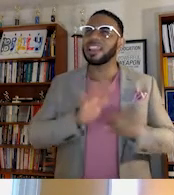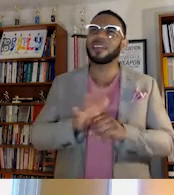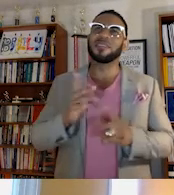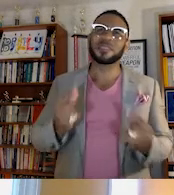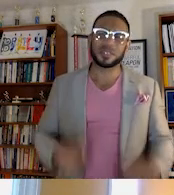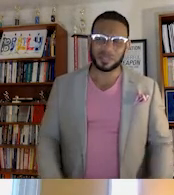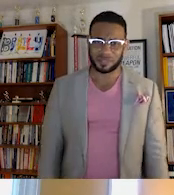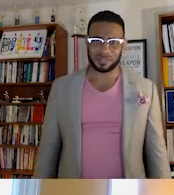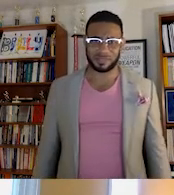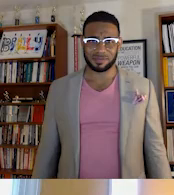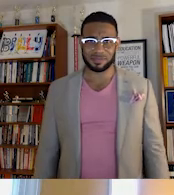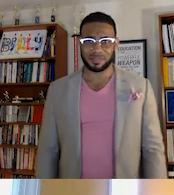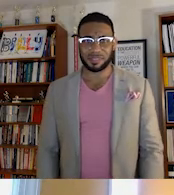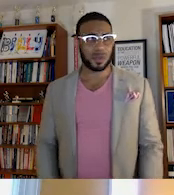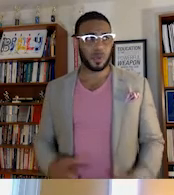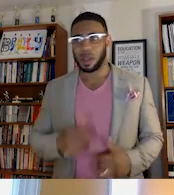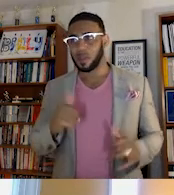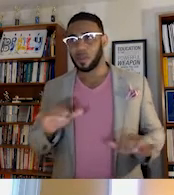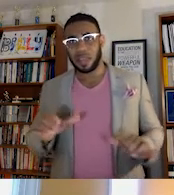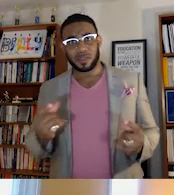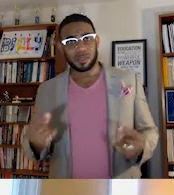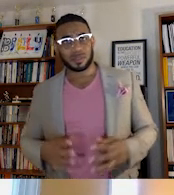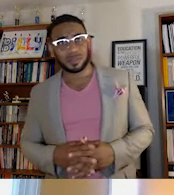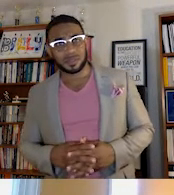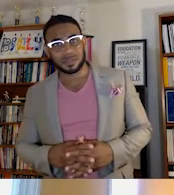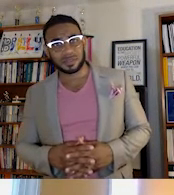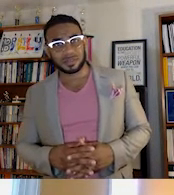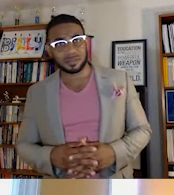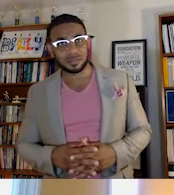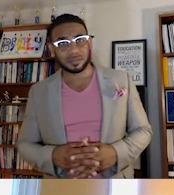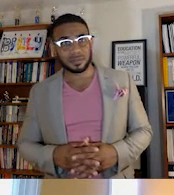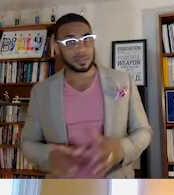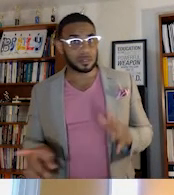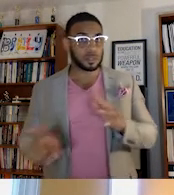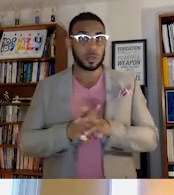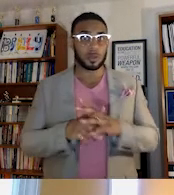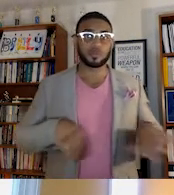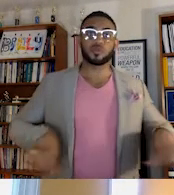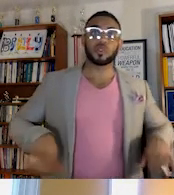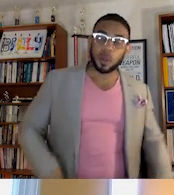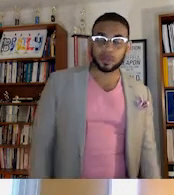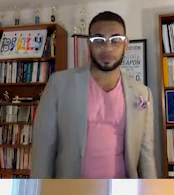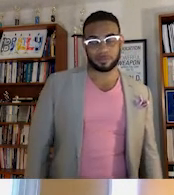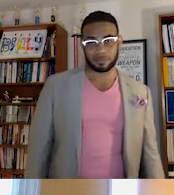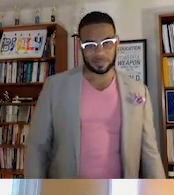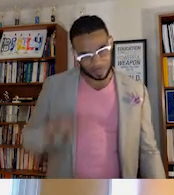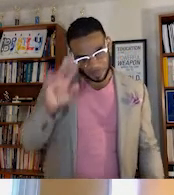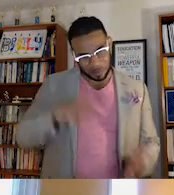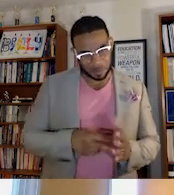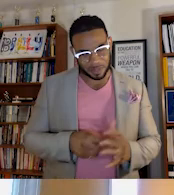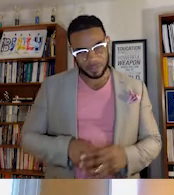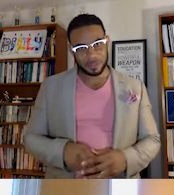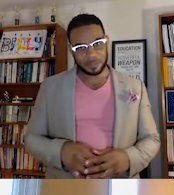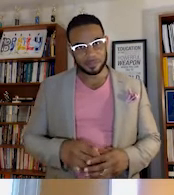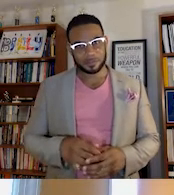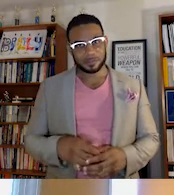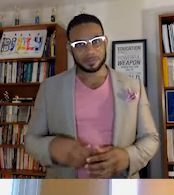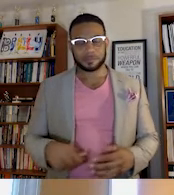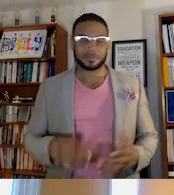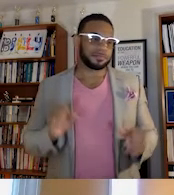do. Literally. What else do we have to do? Literally. Show up and show our asses, Literally.